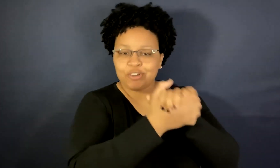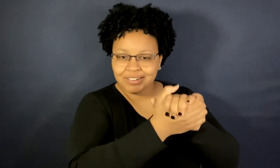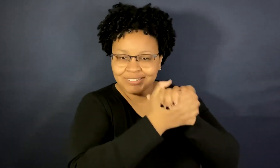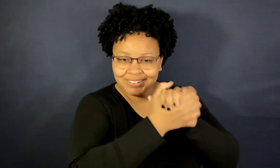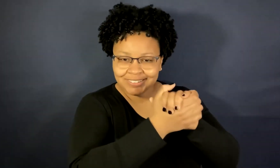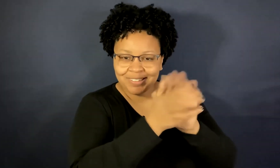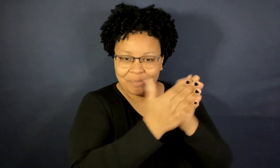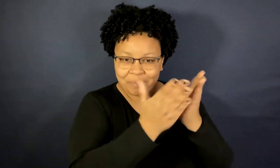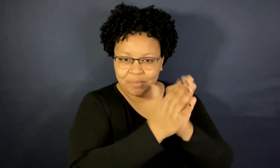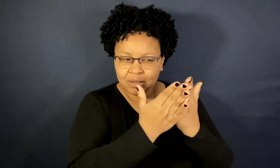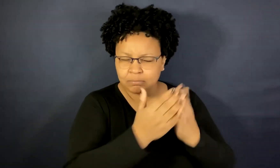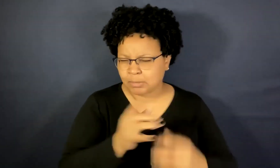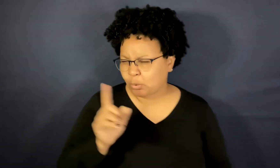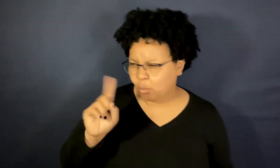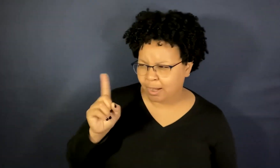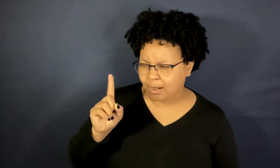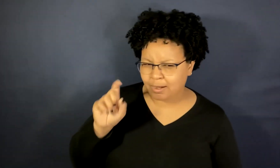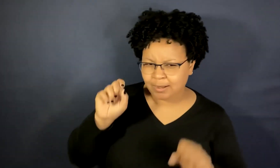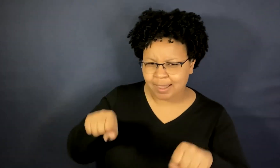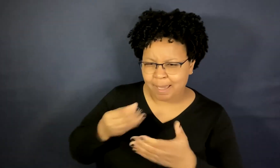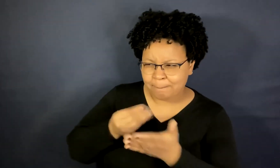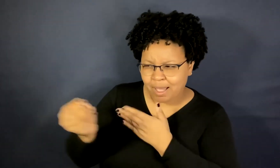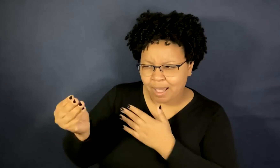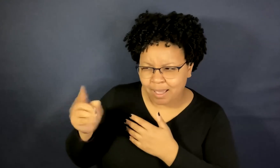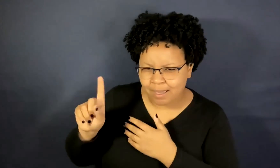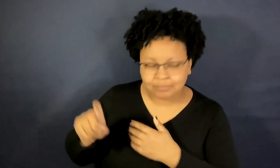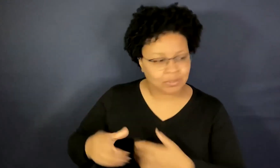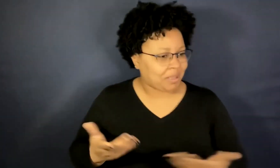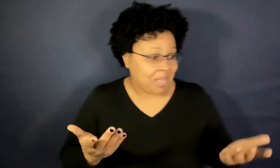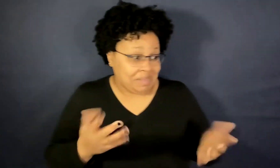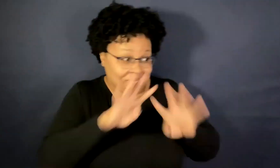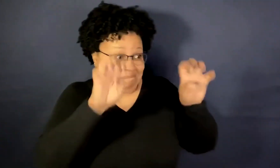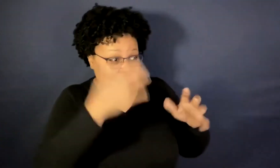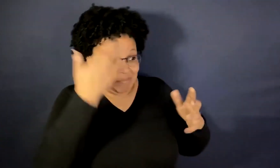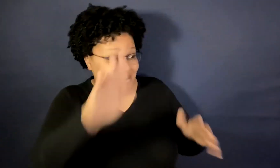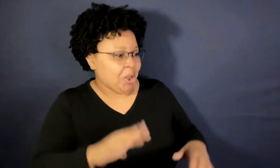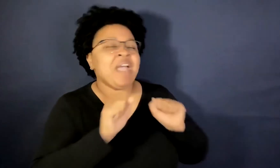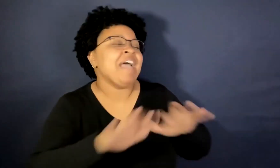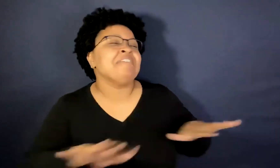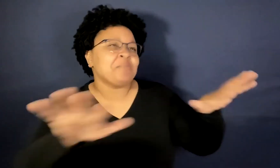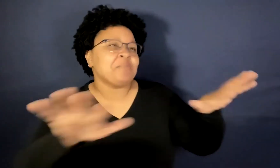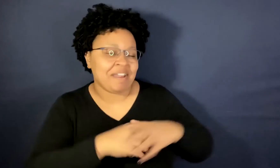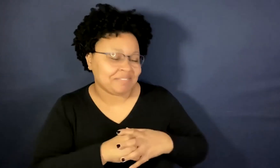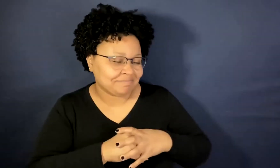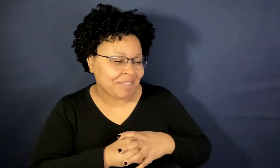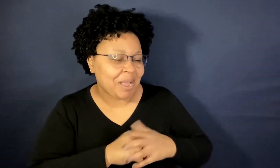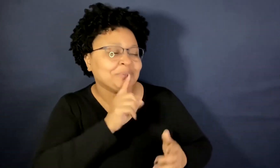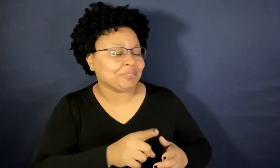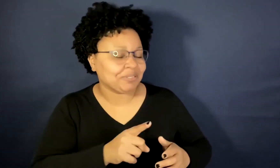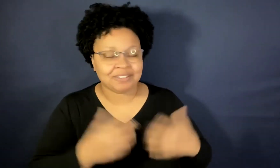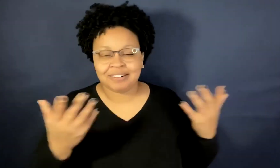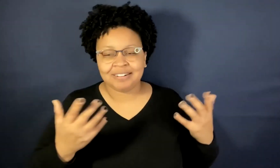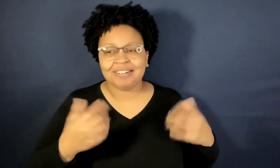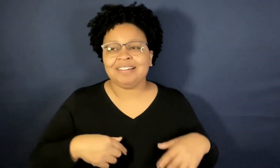but where will this book be sold? Well, we don't know yet. It's going to be sold everywhere, I'm sure. We're going to be